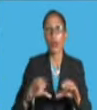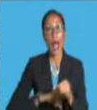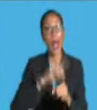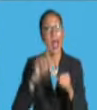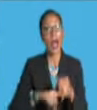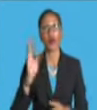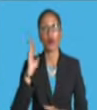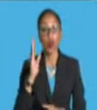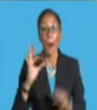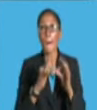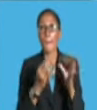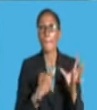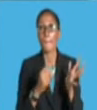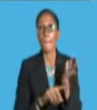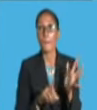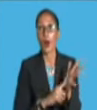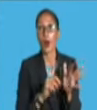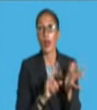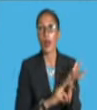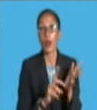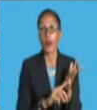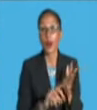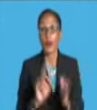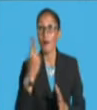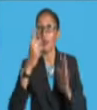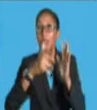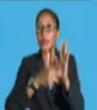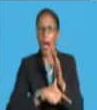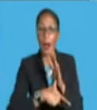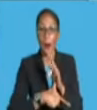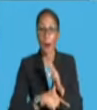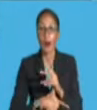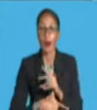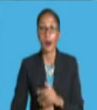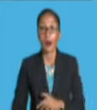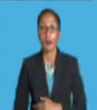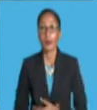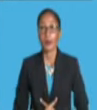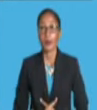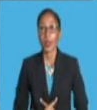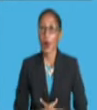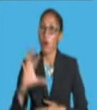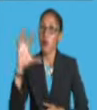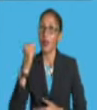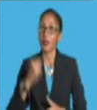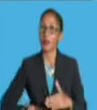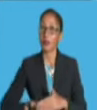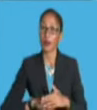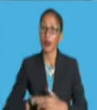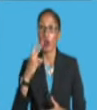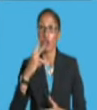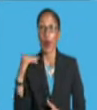school, Baulevu High School, which created history in the sporting field and for all Baulevuans. With only